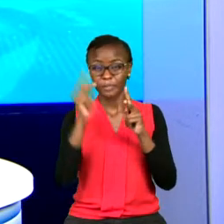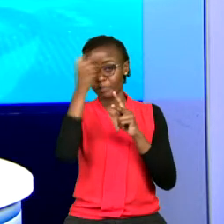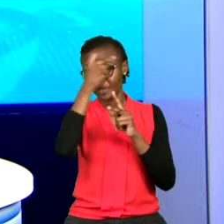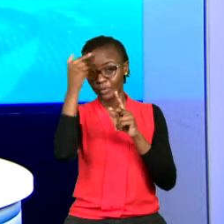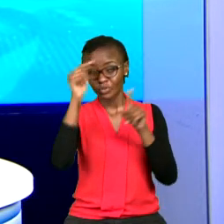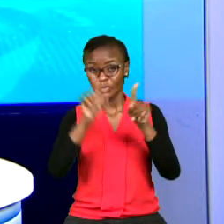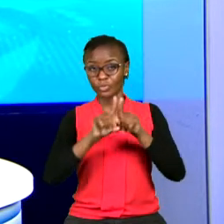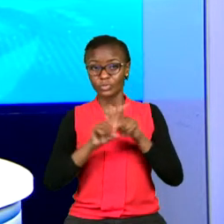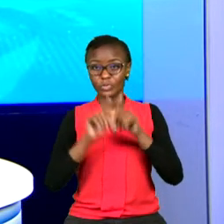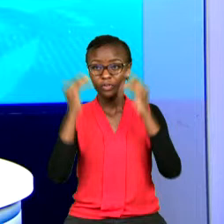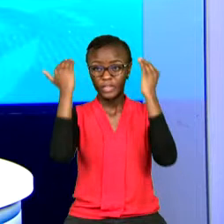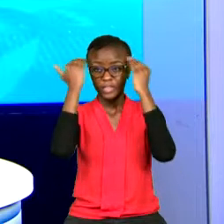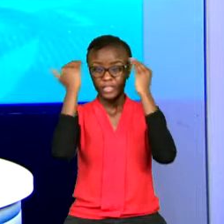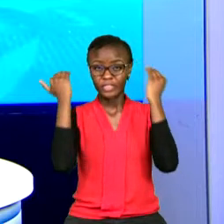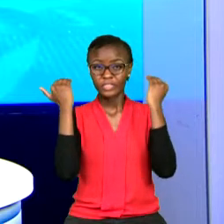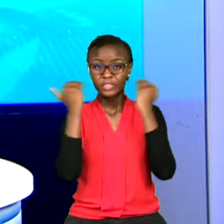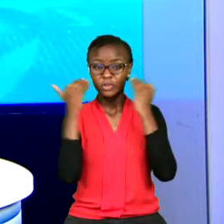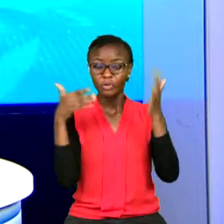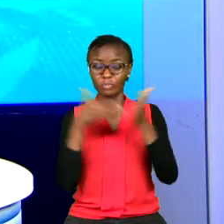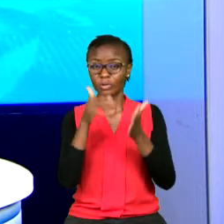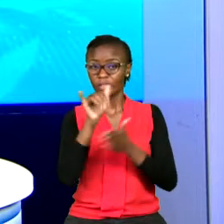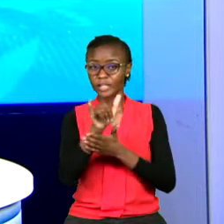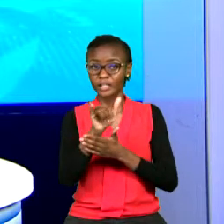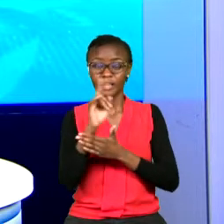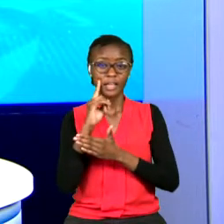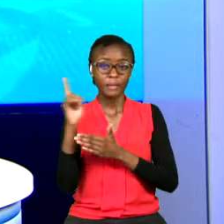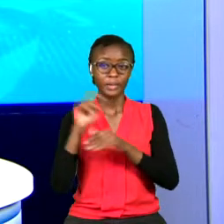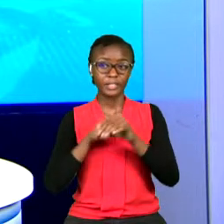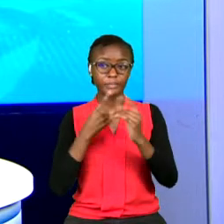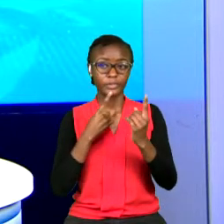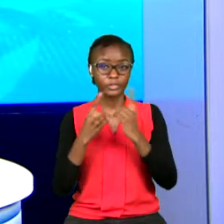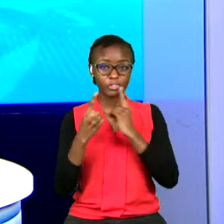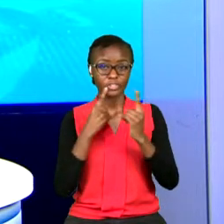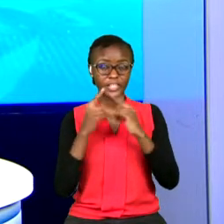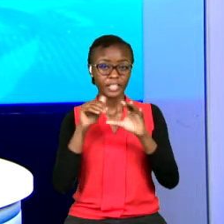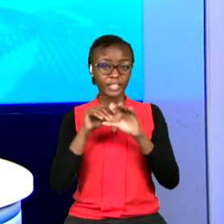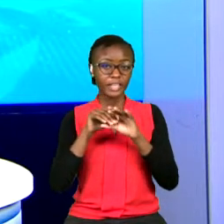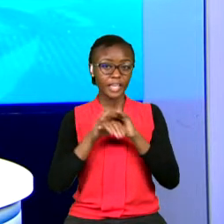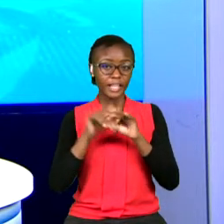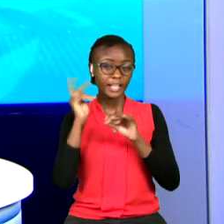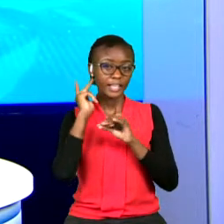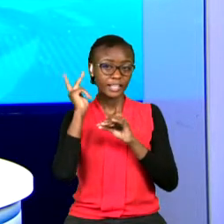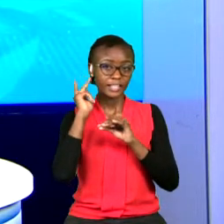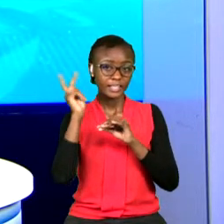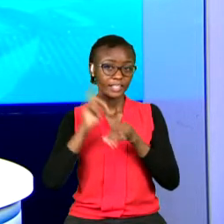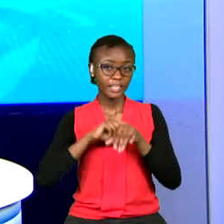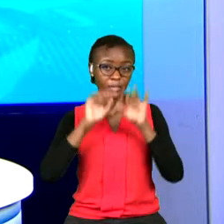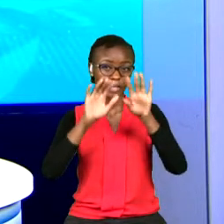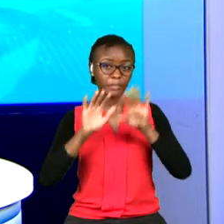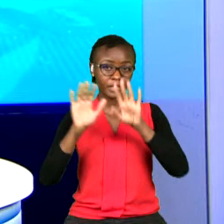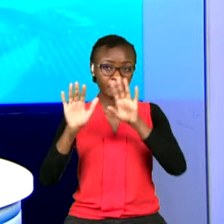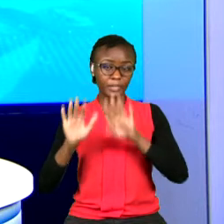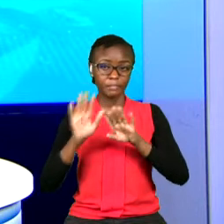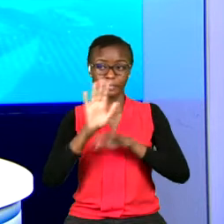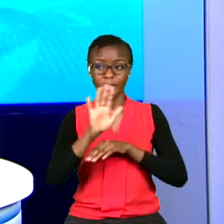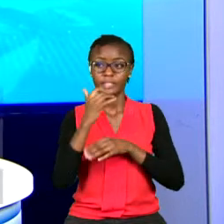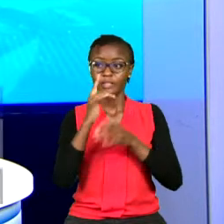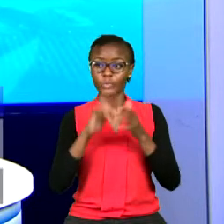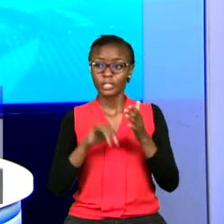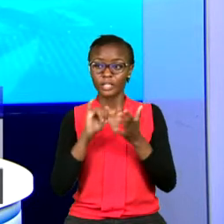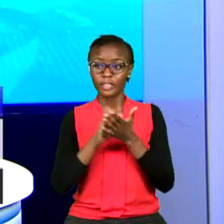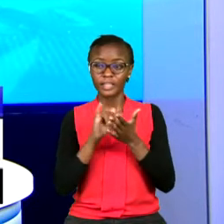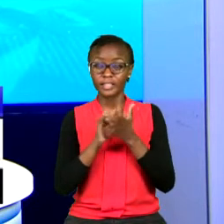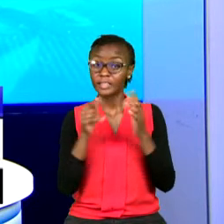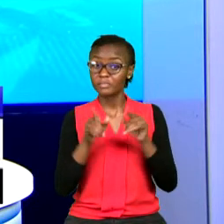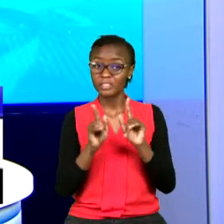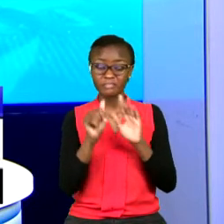appellate courts. In an ironical comment during his 3-day tour to the Gusii land, the Deputy President has criticized his competitors, stating that they have